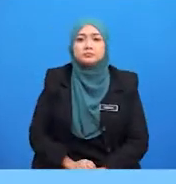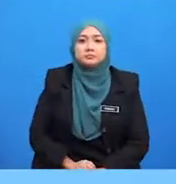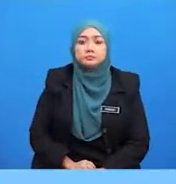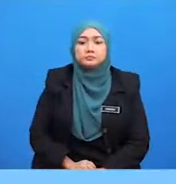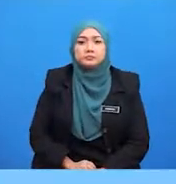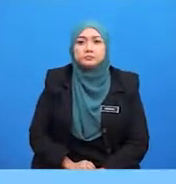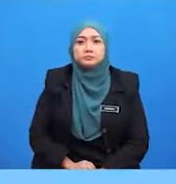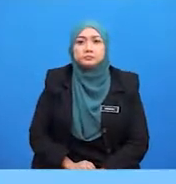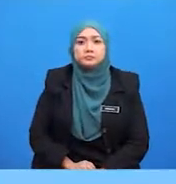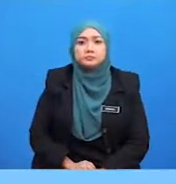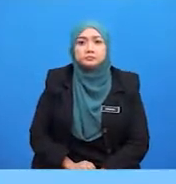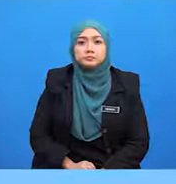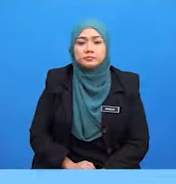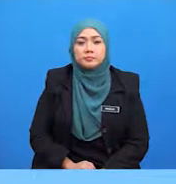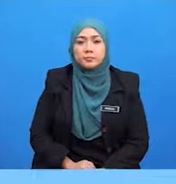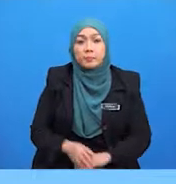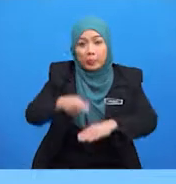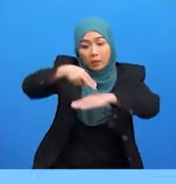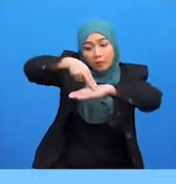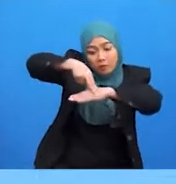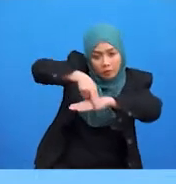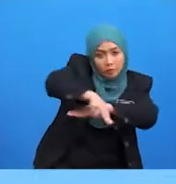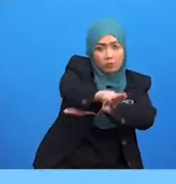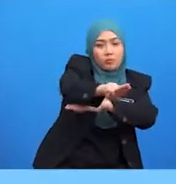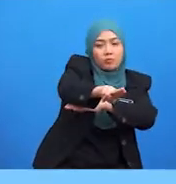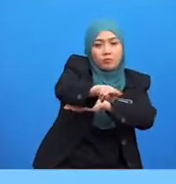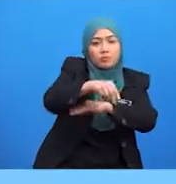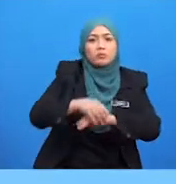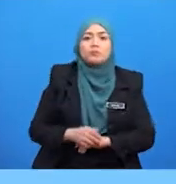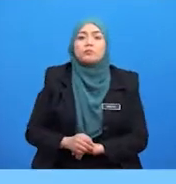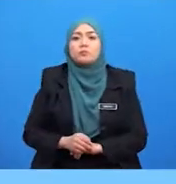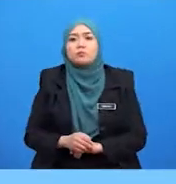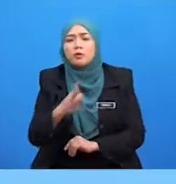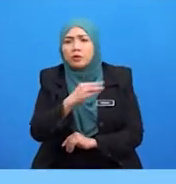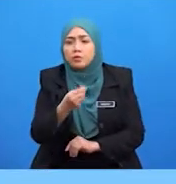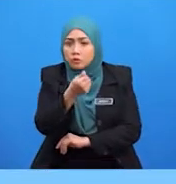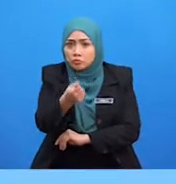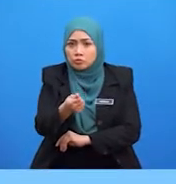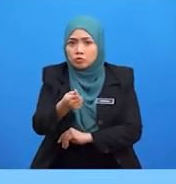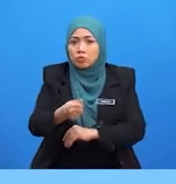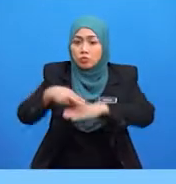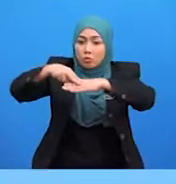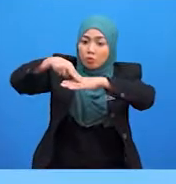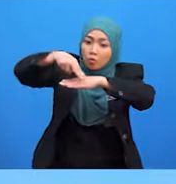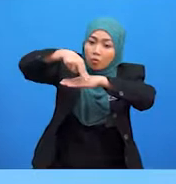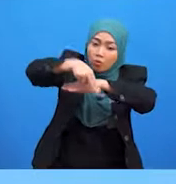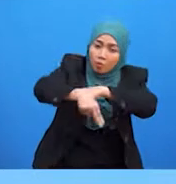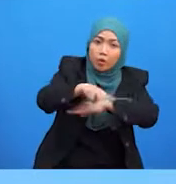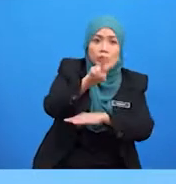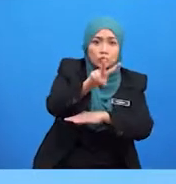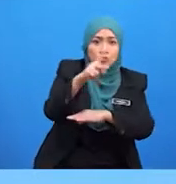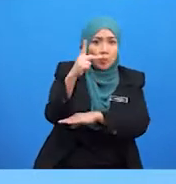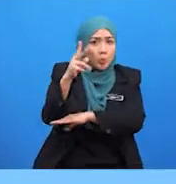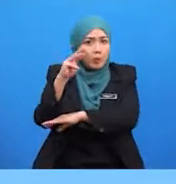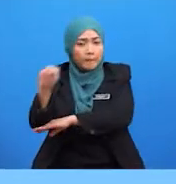It actually resembles those slides that you actually play at the playground. And you can actually slide down the 2 kilometer